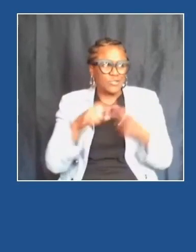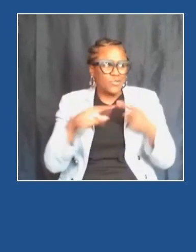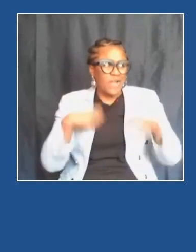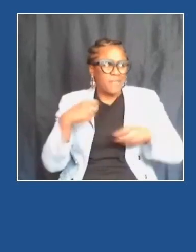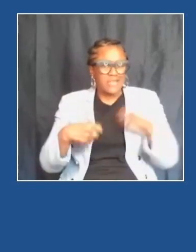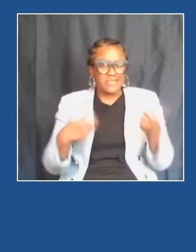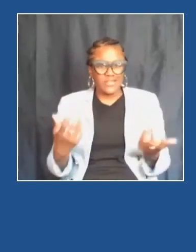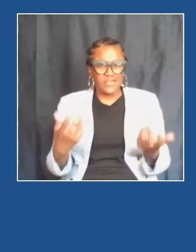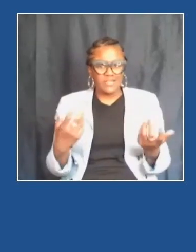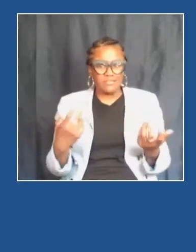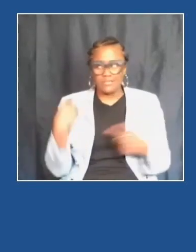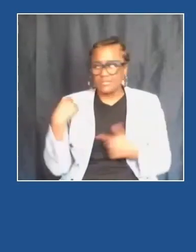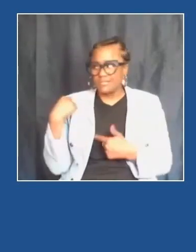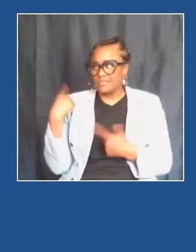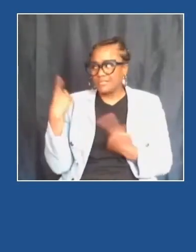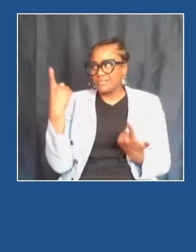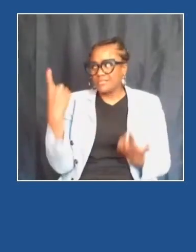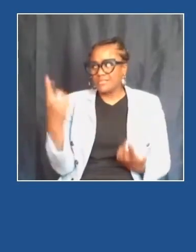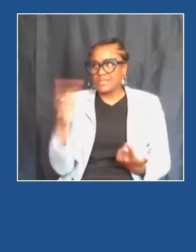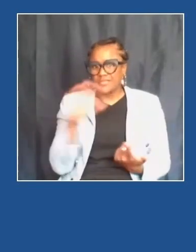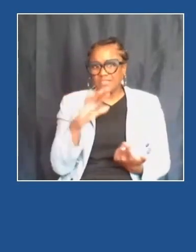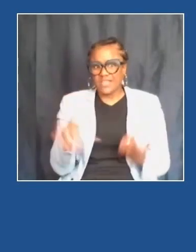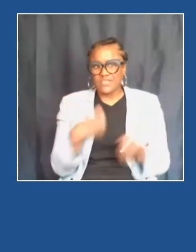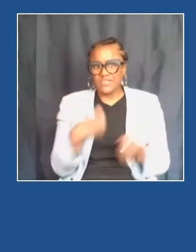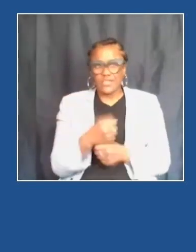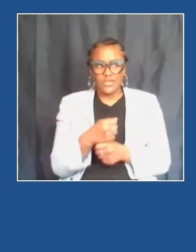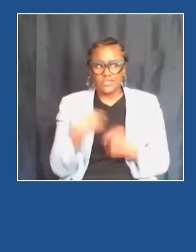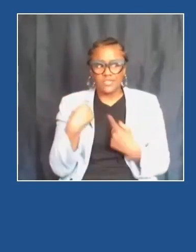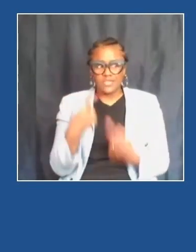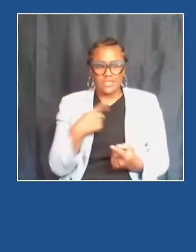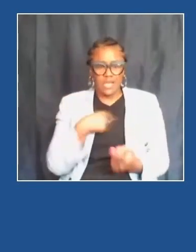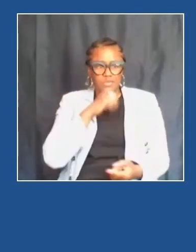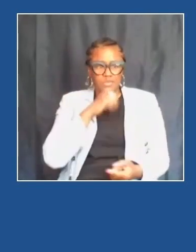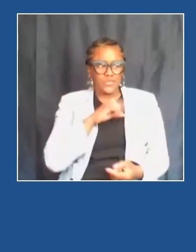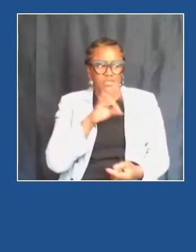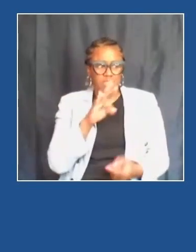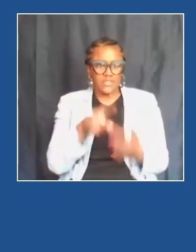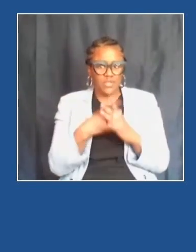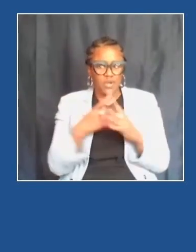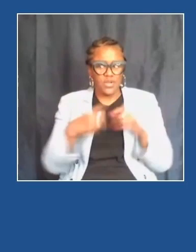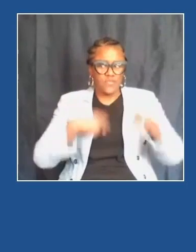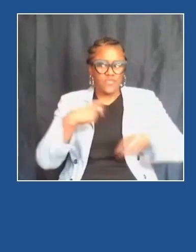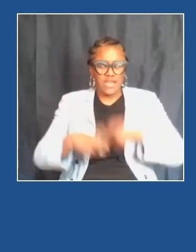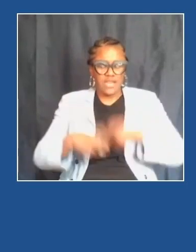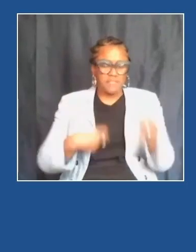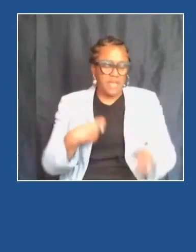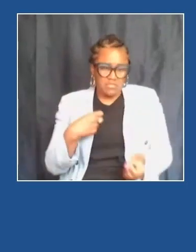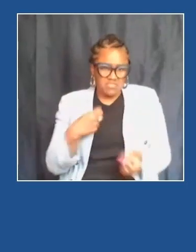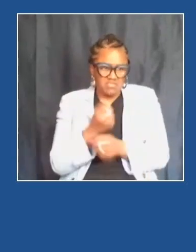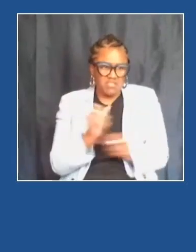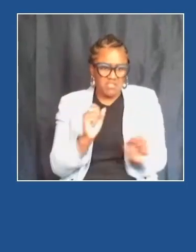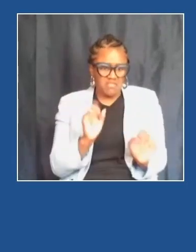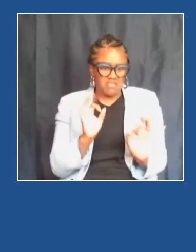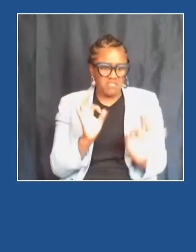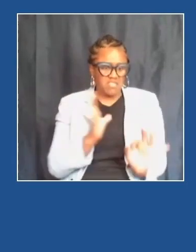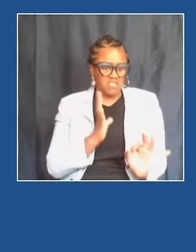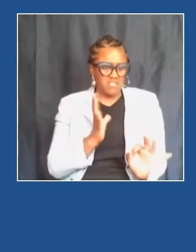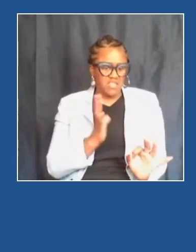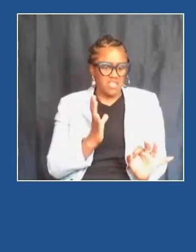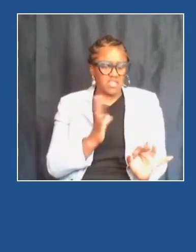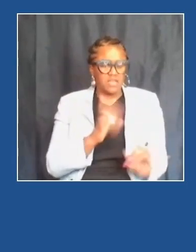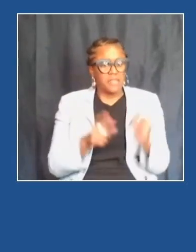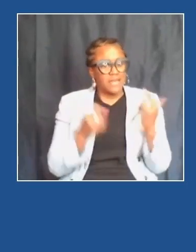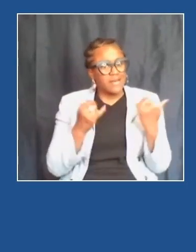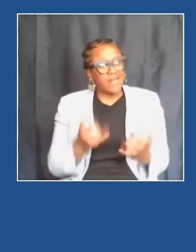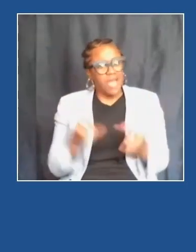the last, 55 years since I was 7 and started riding a bike. I was something like, I don't remember how old I was. It's